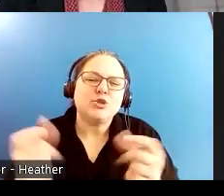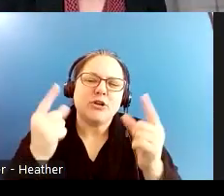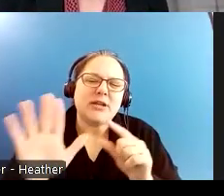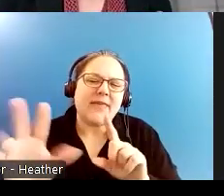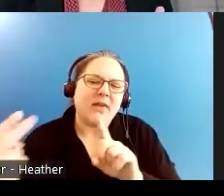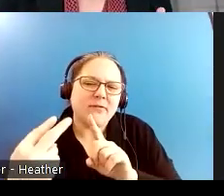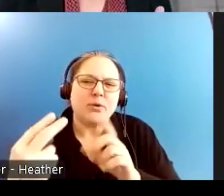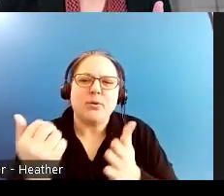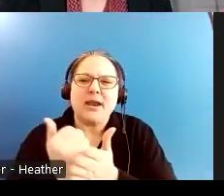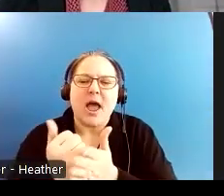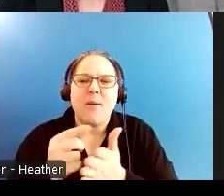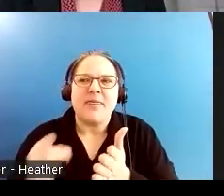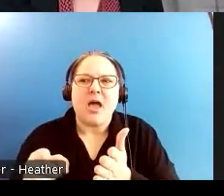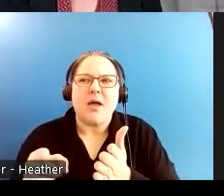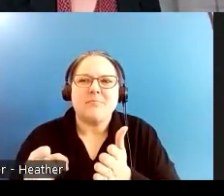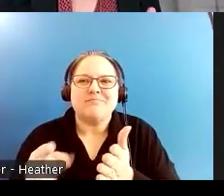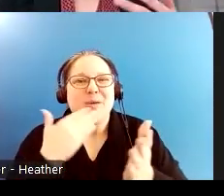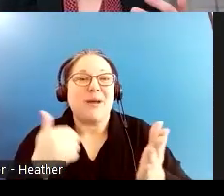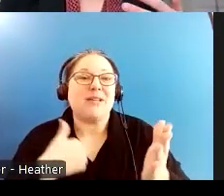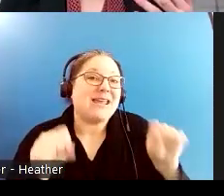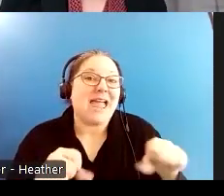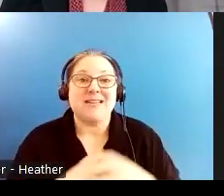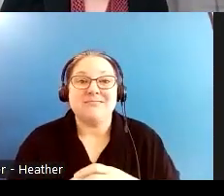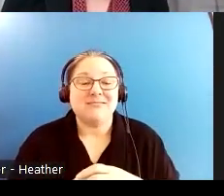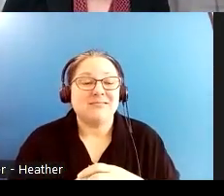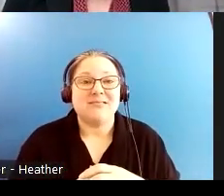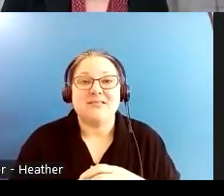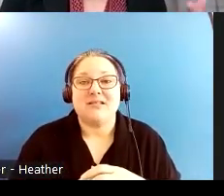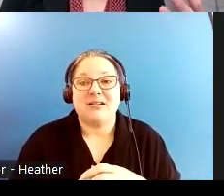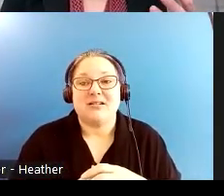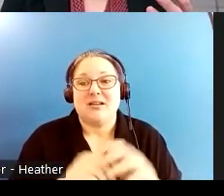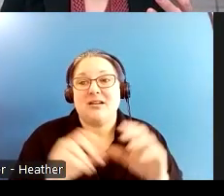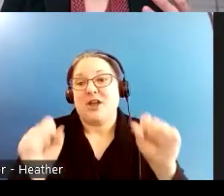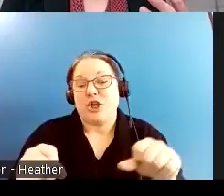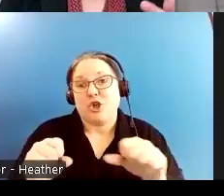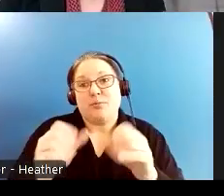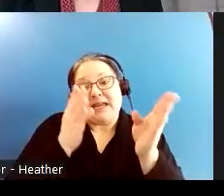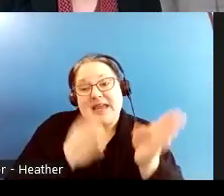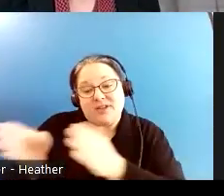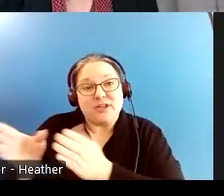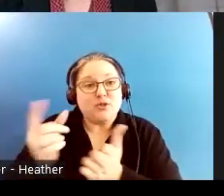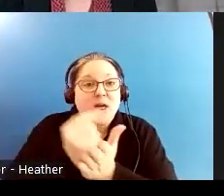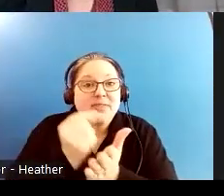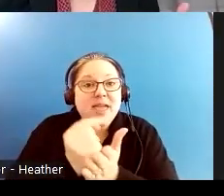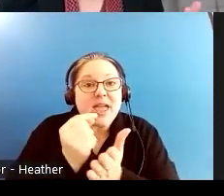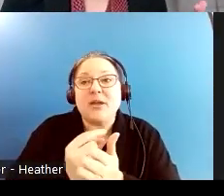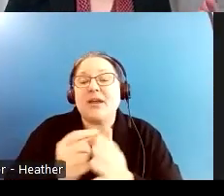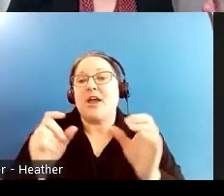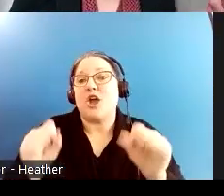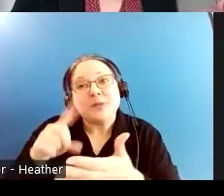help them the best we can, whether it's doing individual therapy, sort of doing really frequent